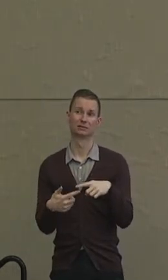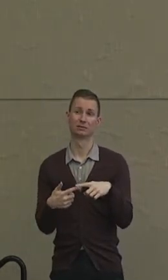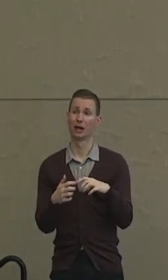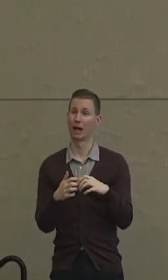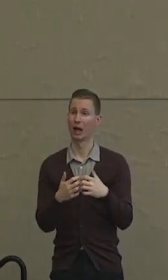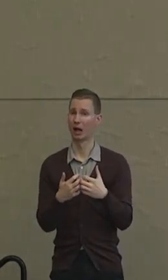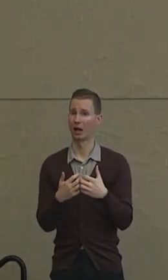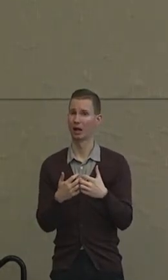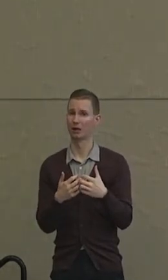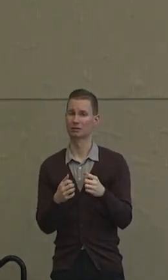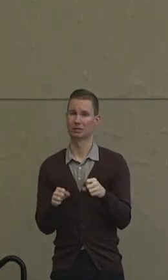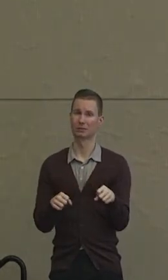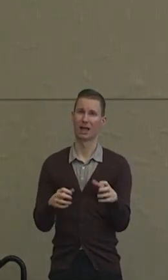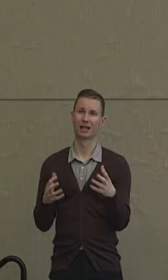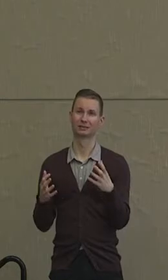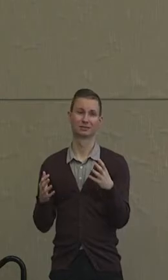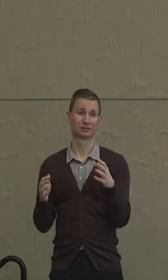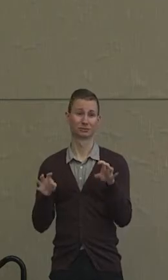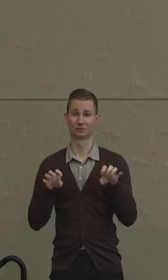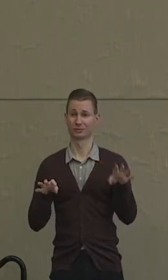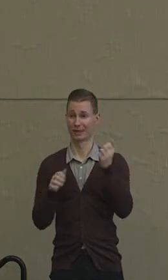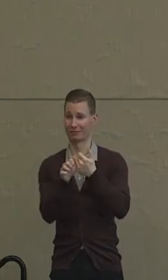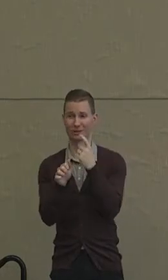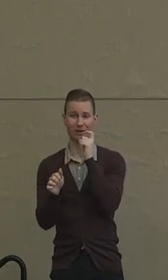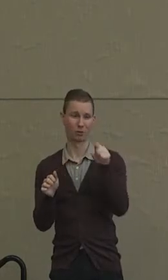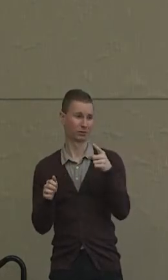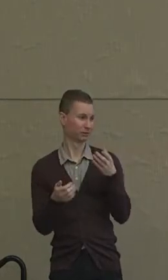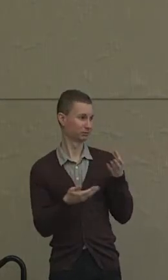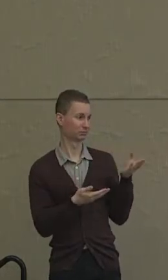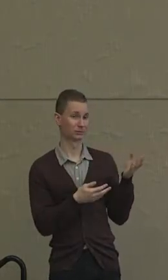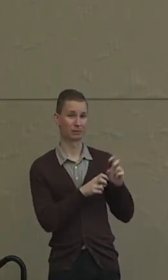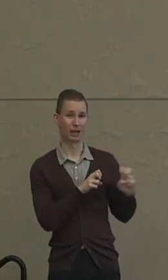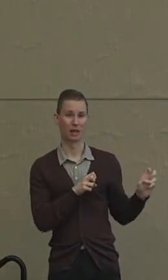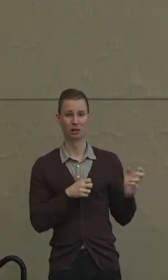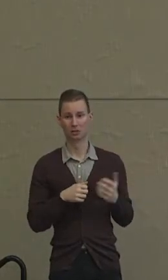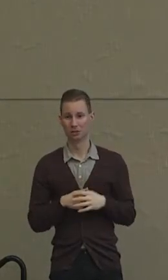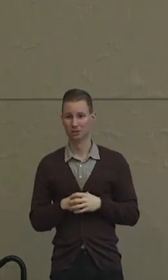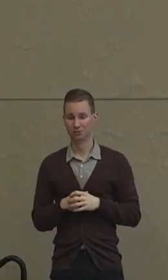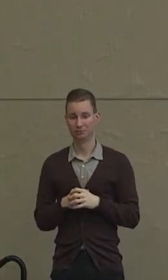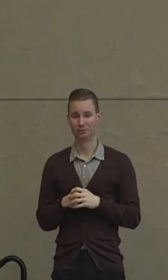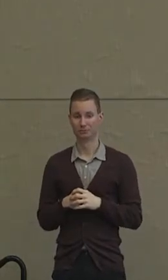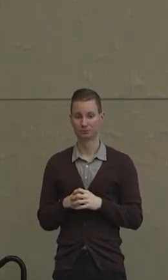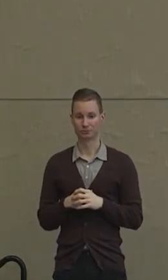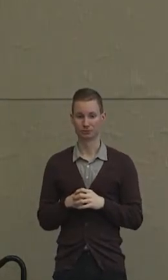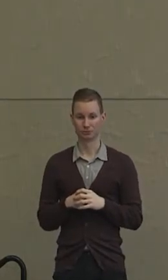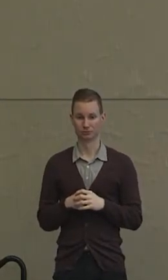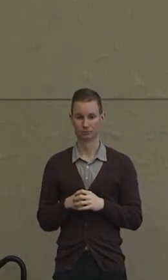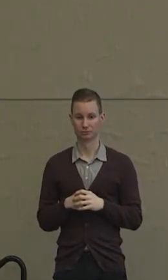that be possible? I mean, that's a question for everybody, not just for, mm-hmm, not, mm-hmm, just for the panelists.